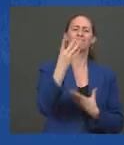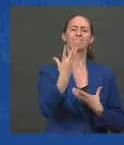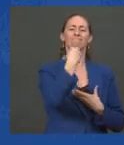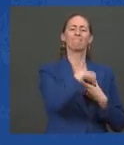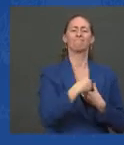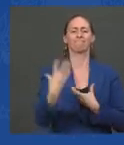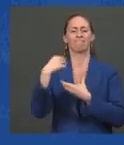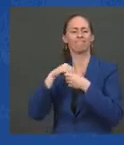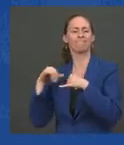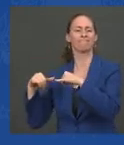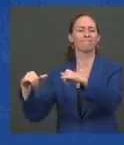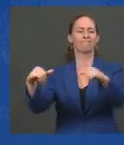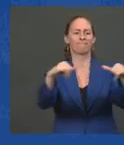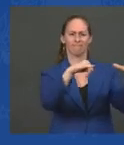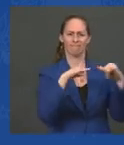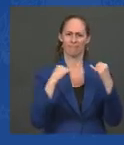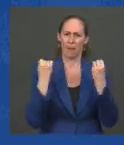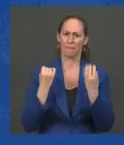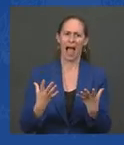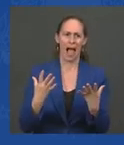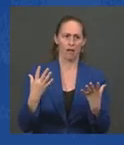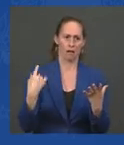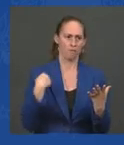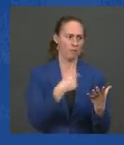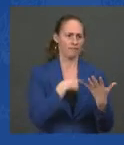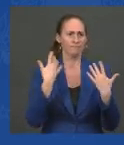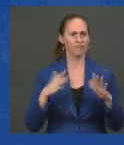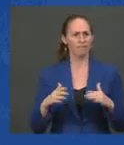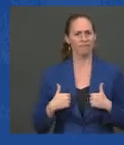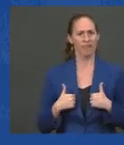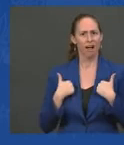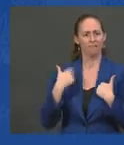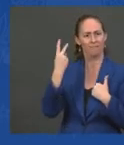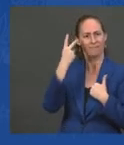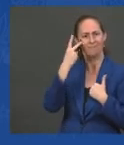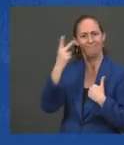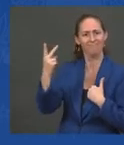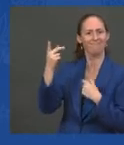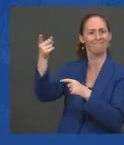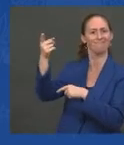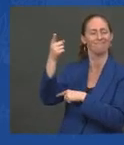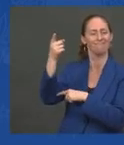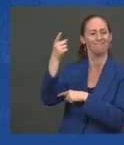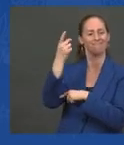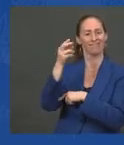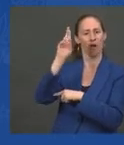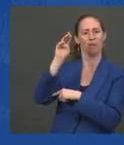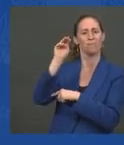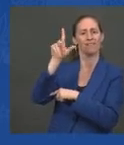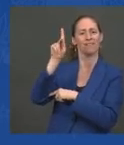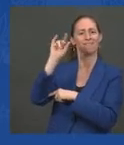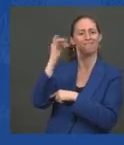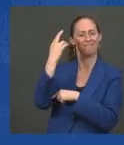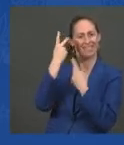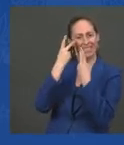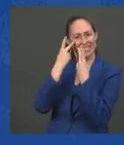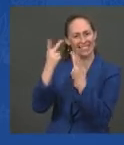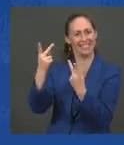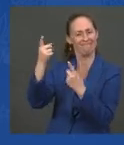Many of us were alive when Dr. King lived. This